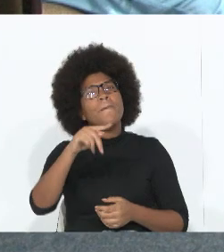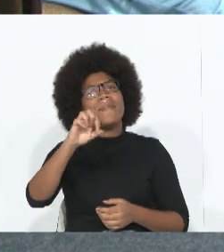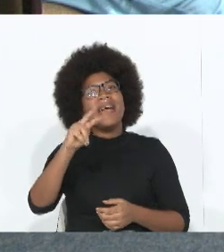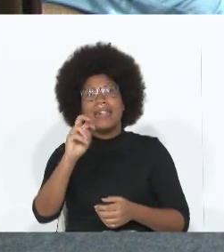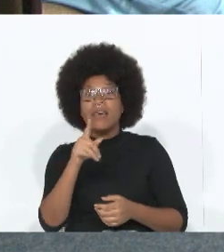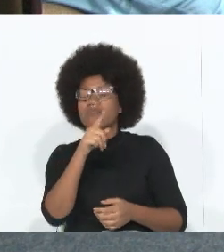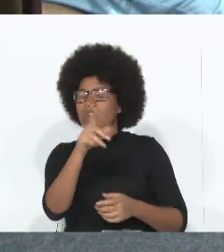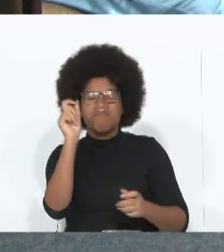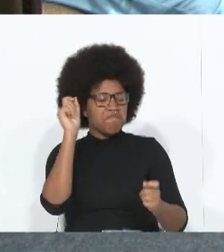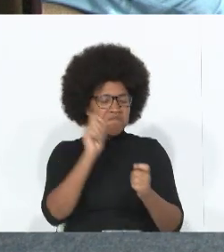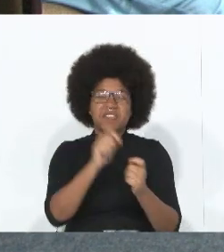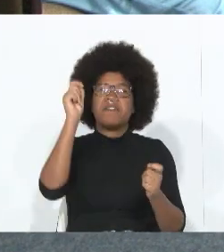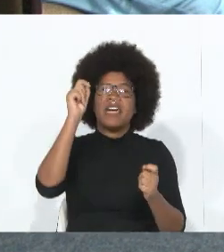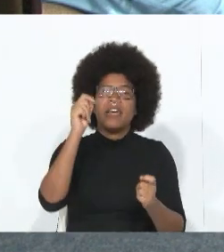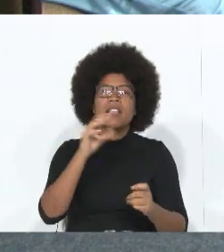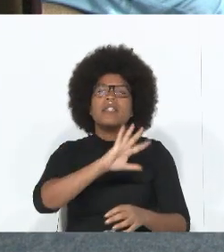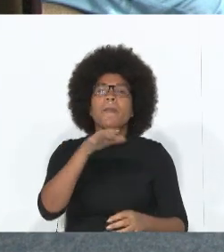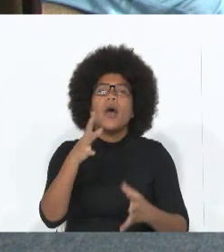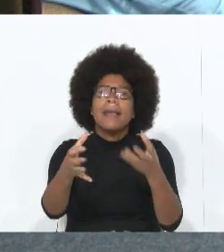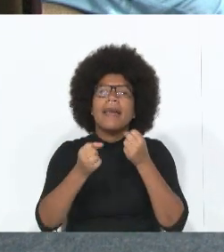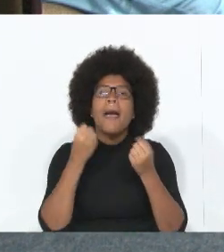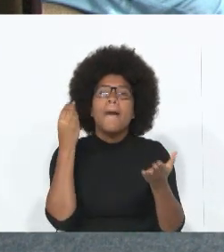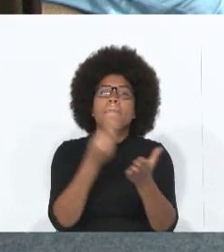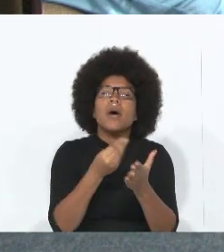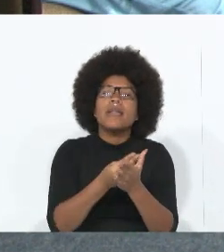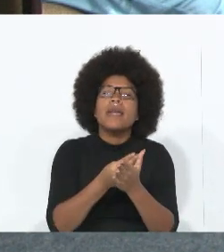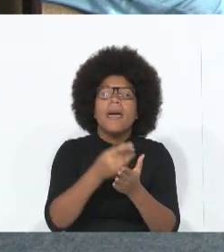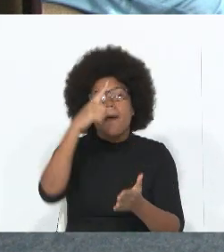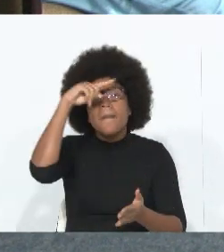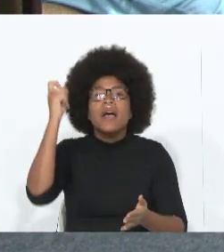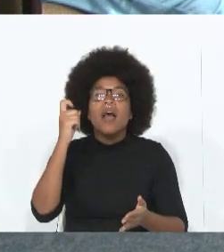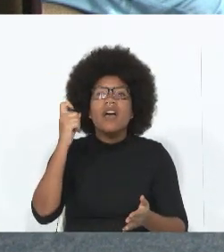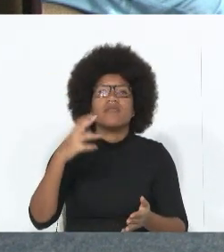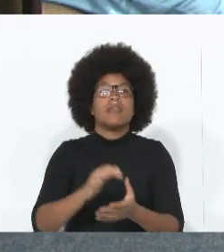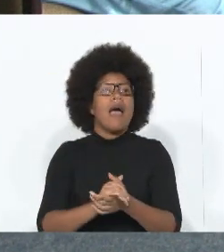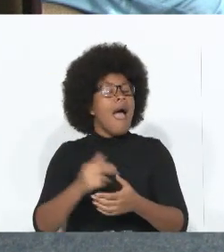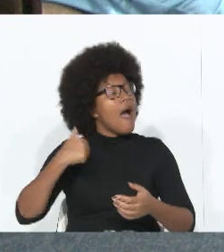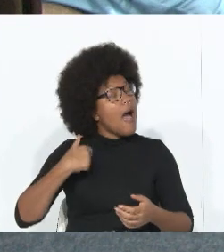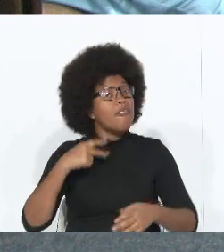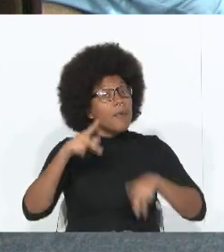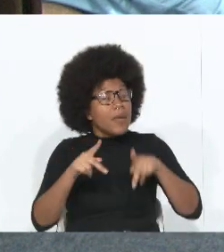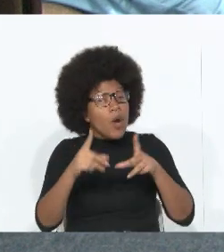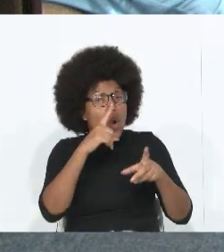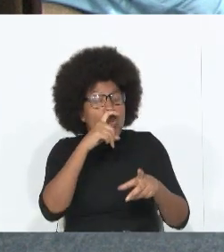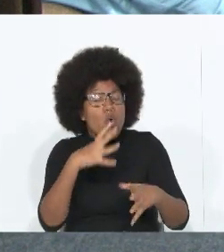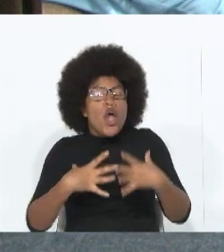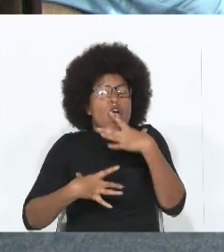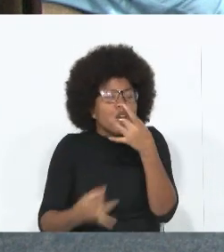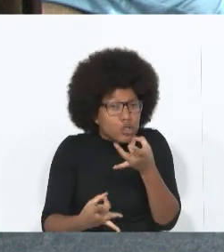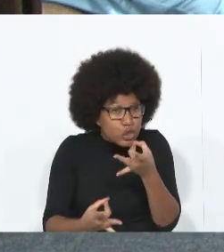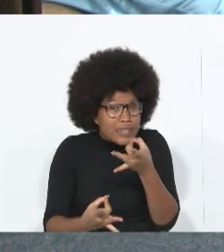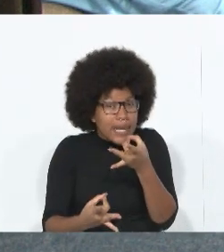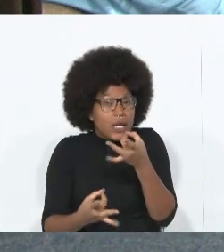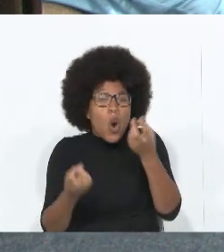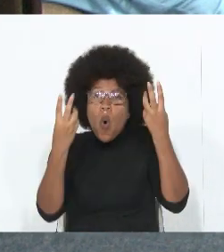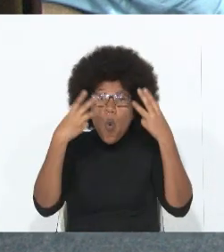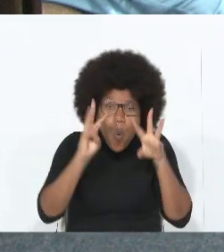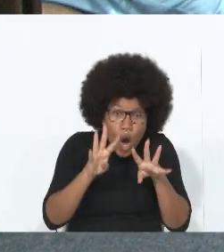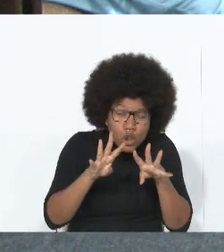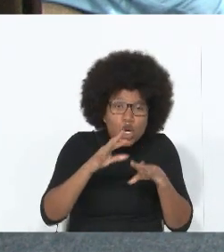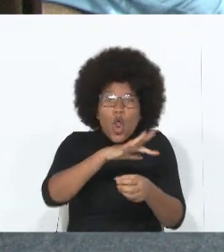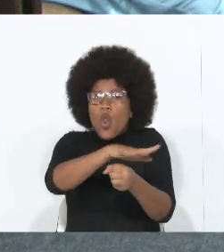see the trail of something that I could relate to with my forefathers. So this is